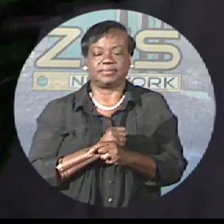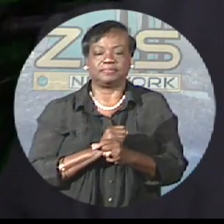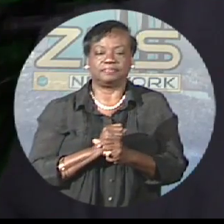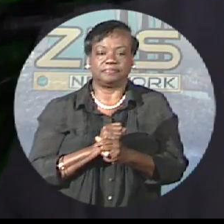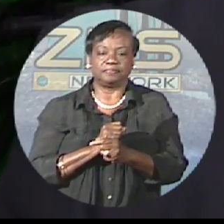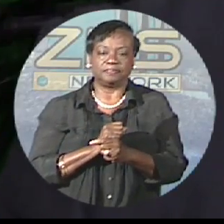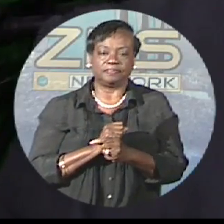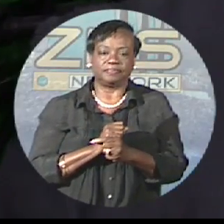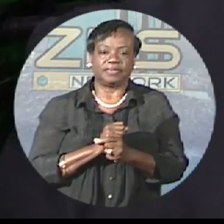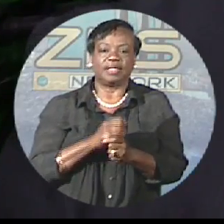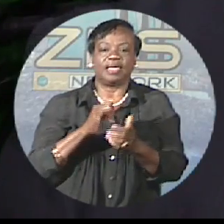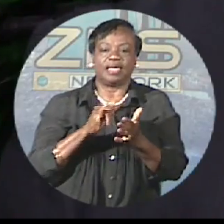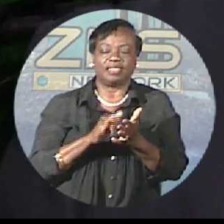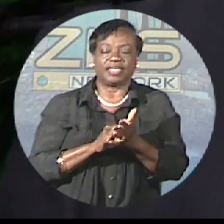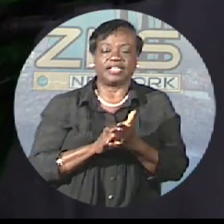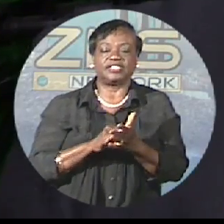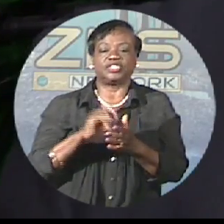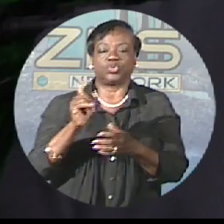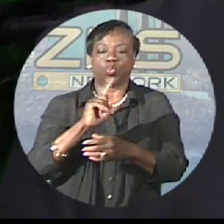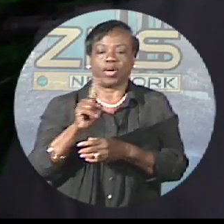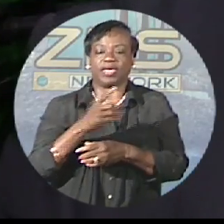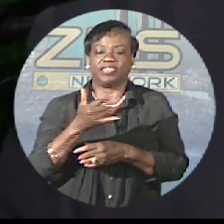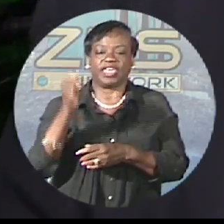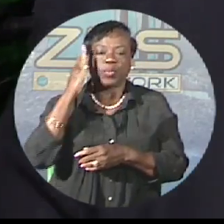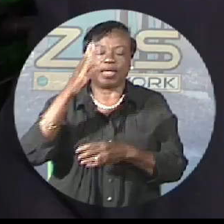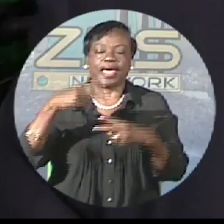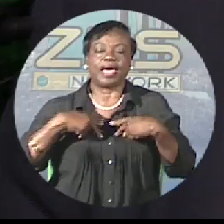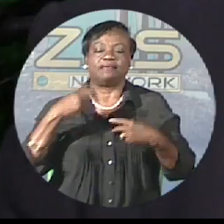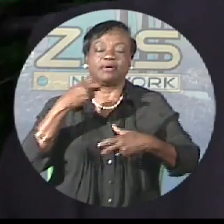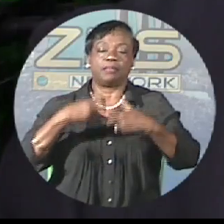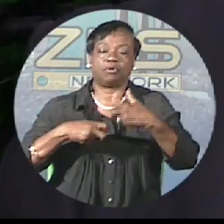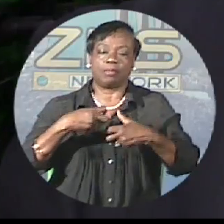executives. And that's where they're going to have the problem. If that doesn't happen,